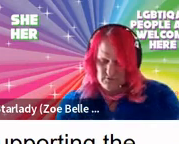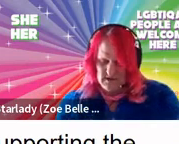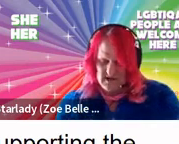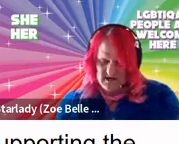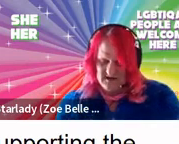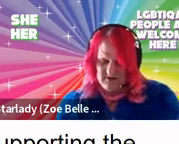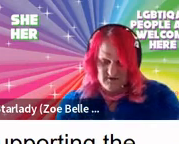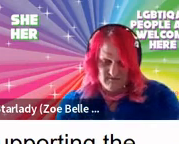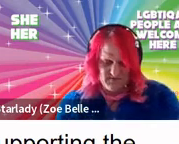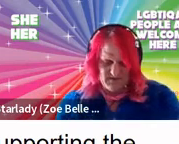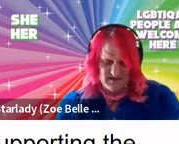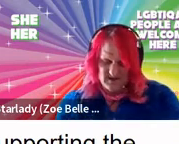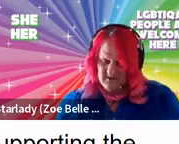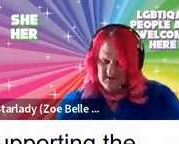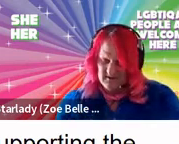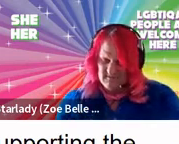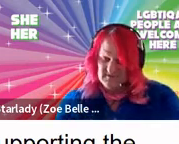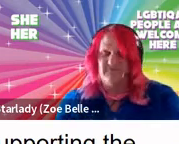help you,